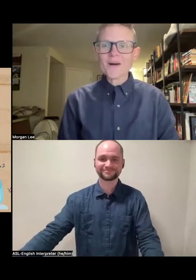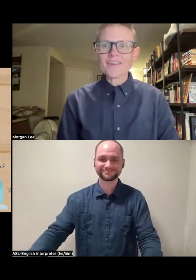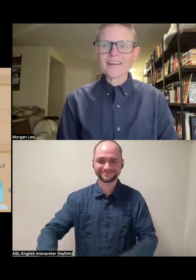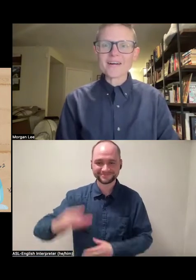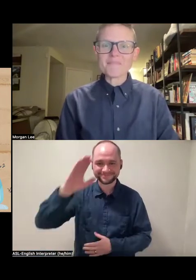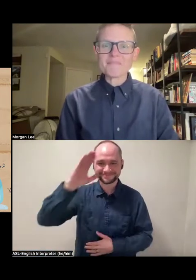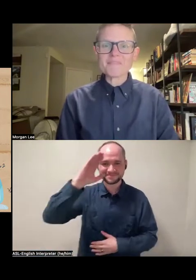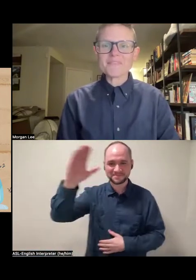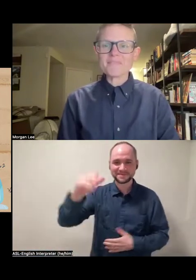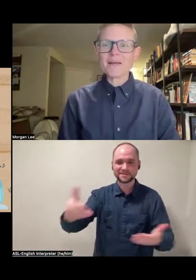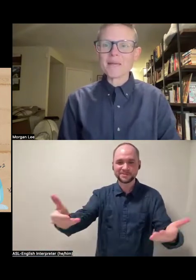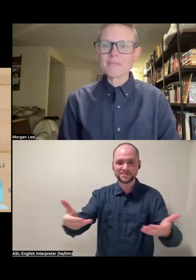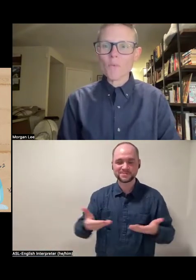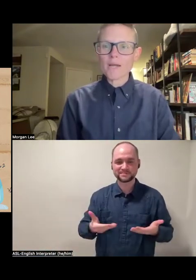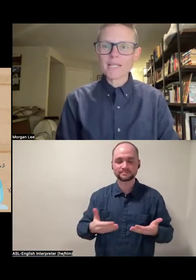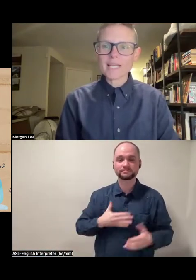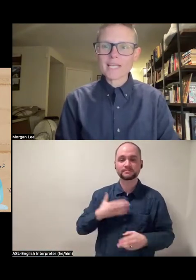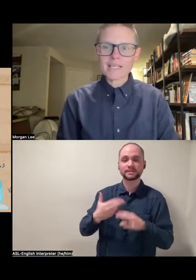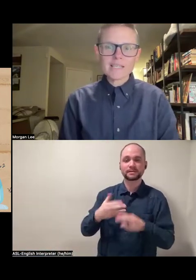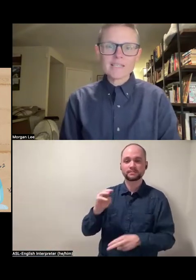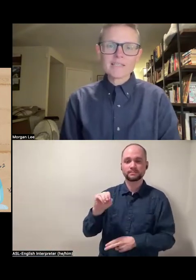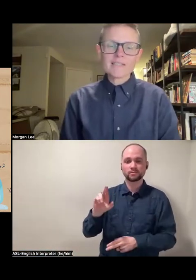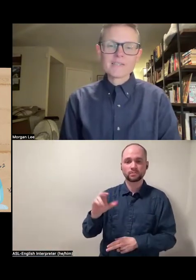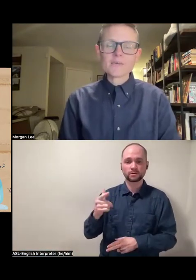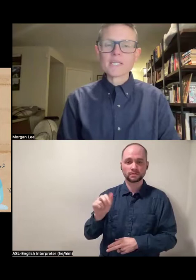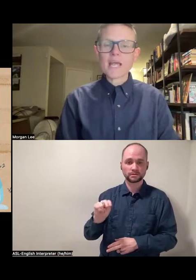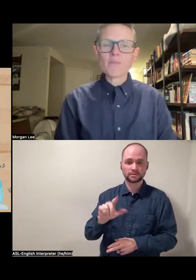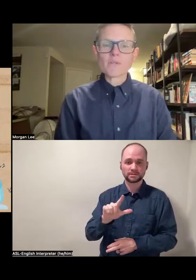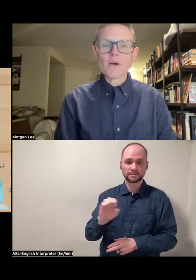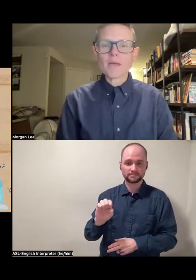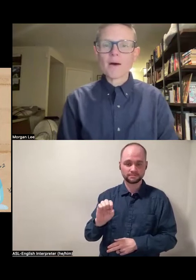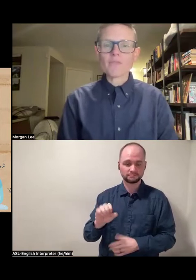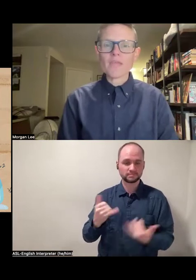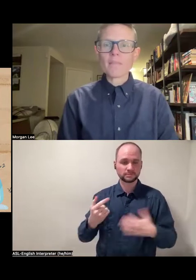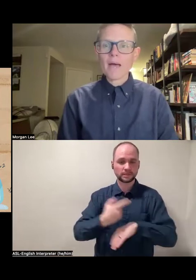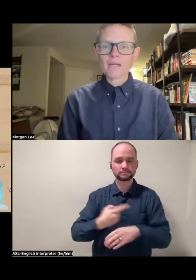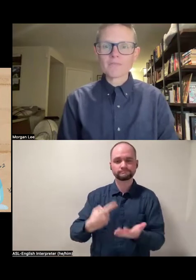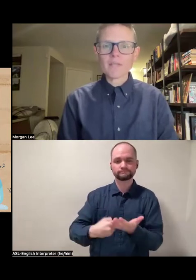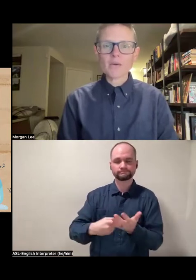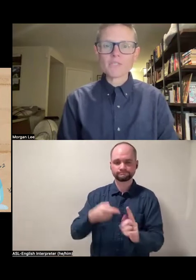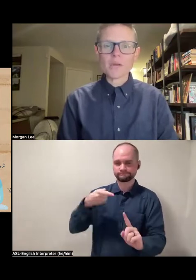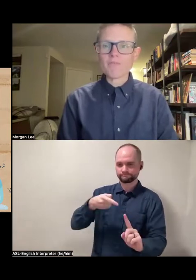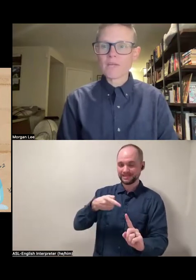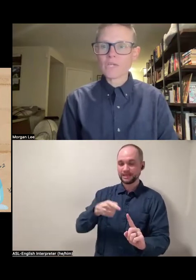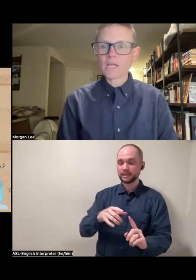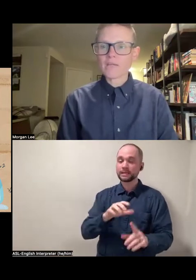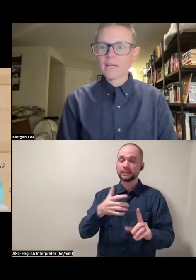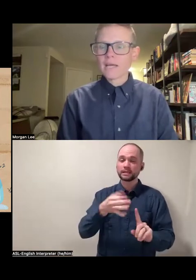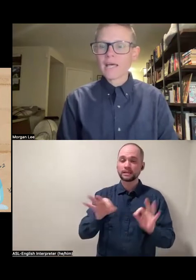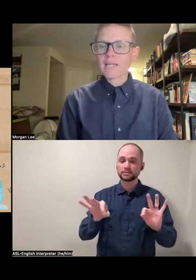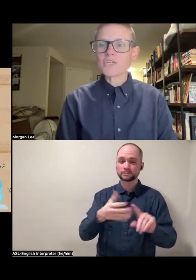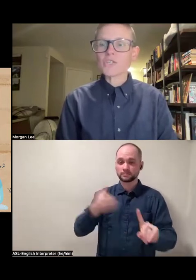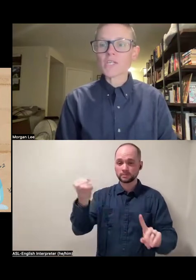Hi, and welcome. My name is Morgan Lee. So today we're talking about the impact of language